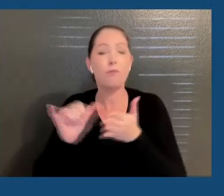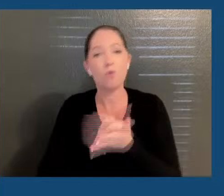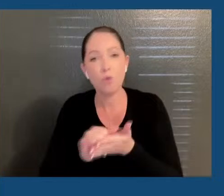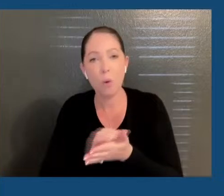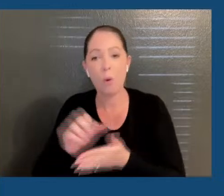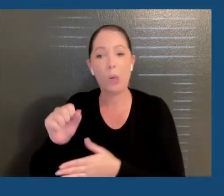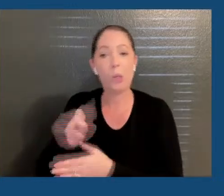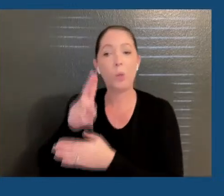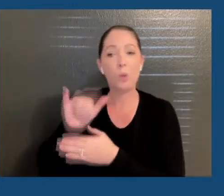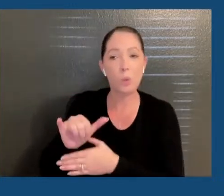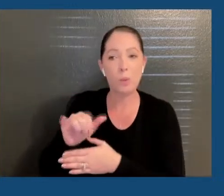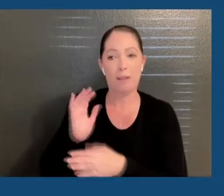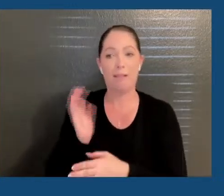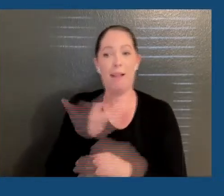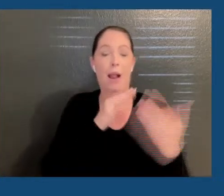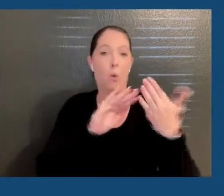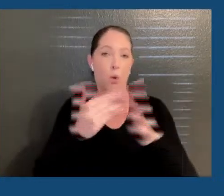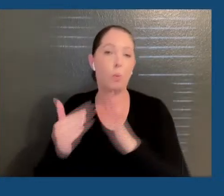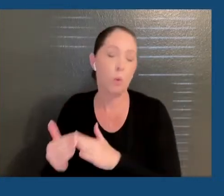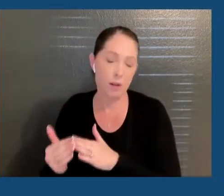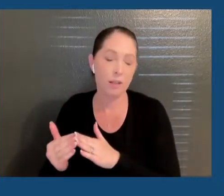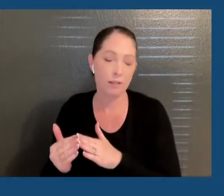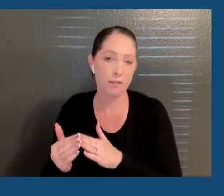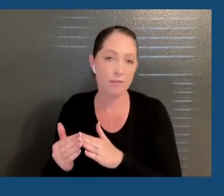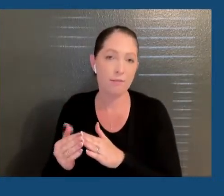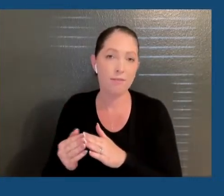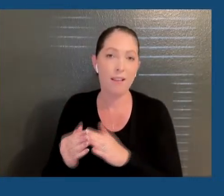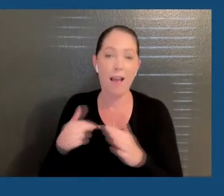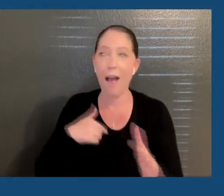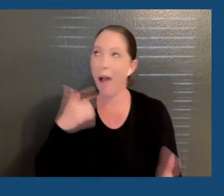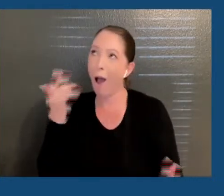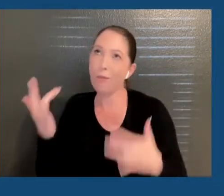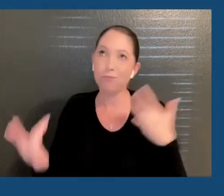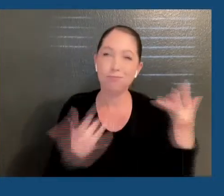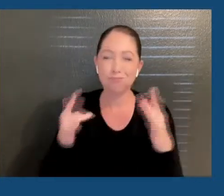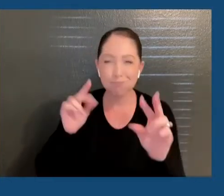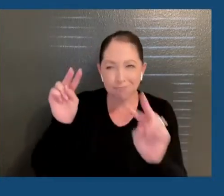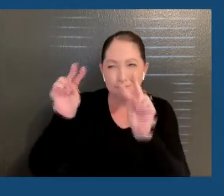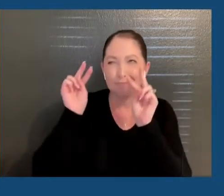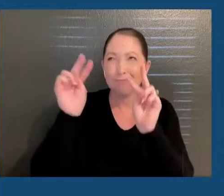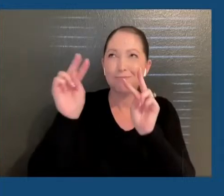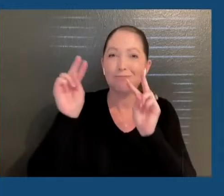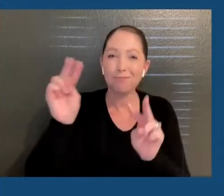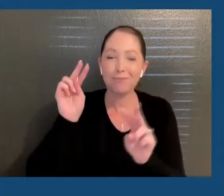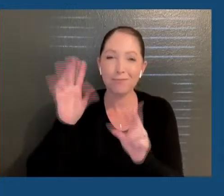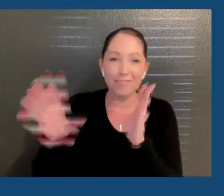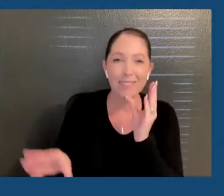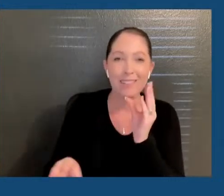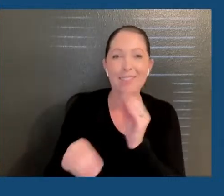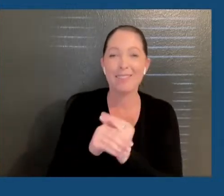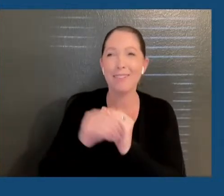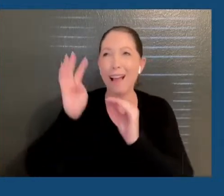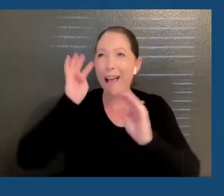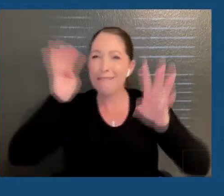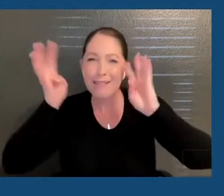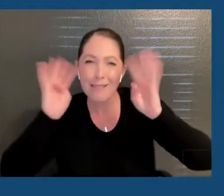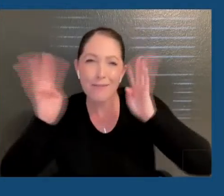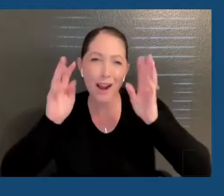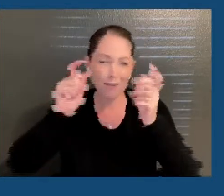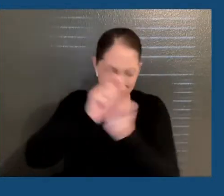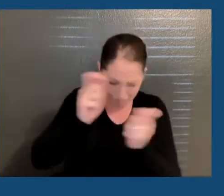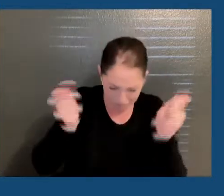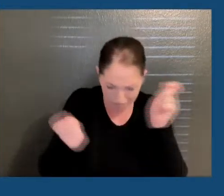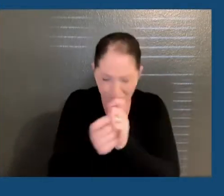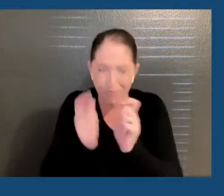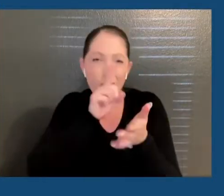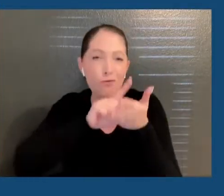our communities. I cannot wait to see the additional innovative and transformational research